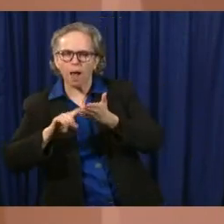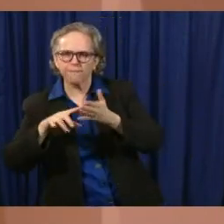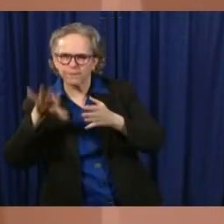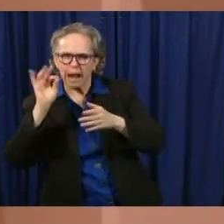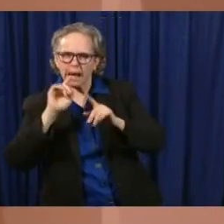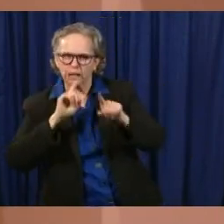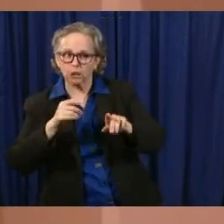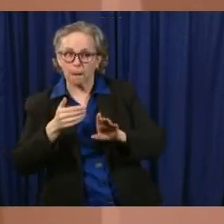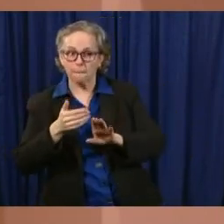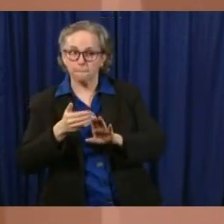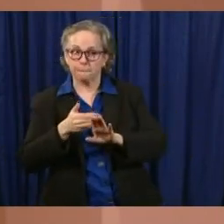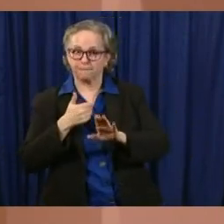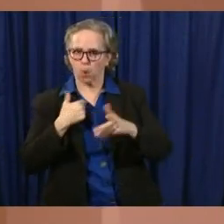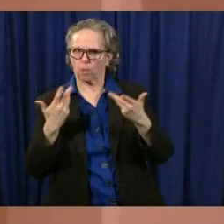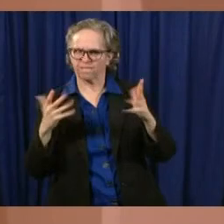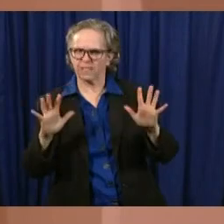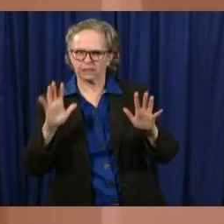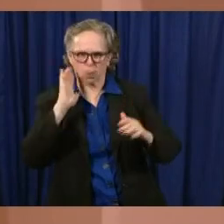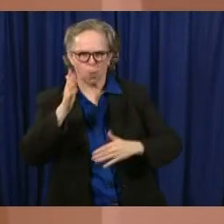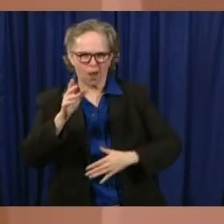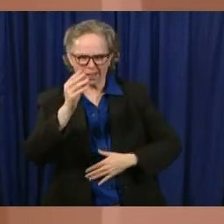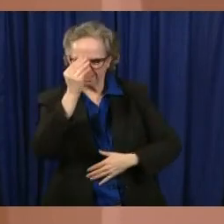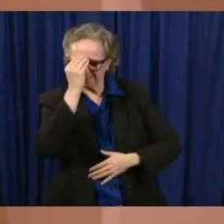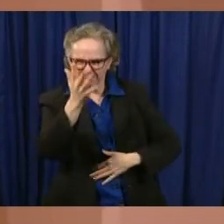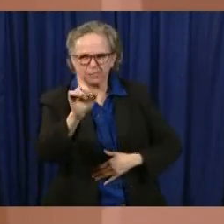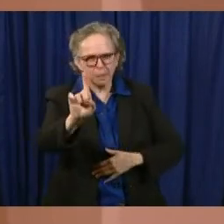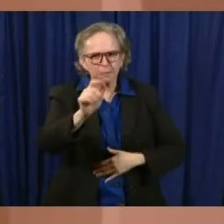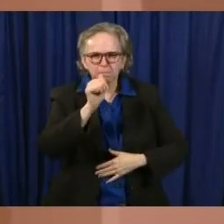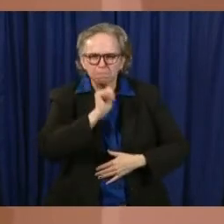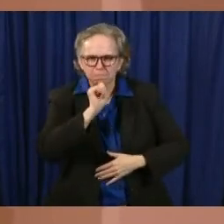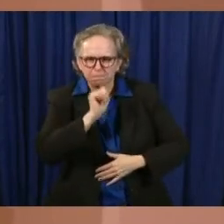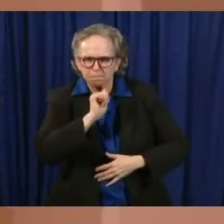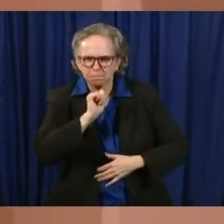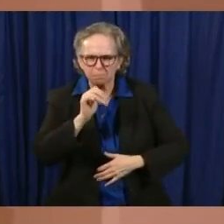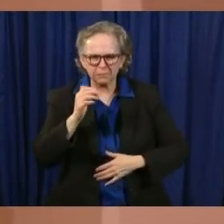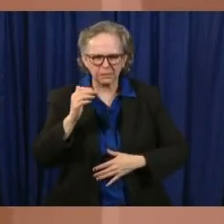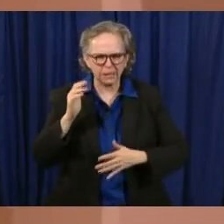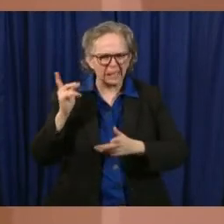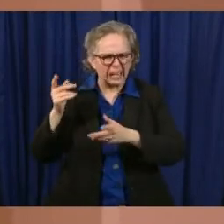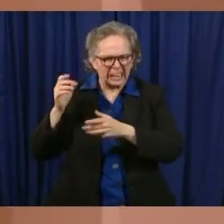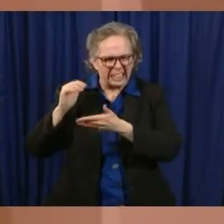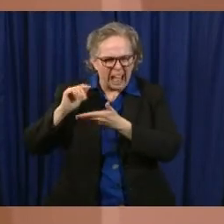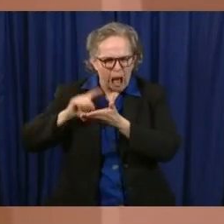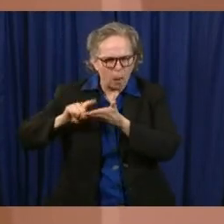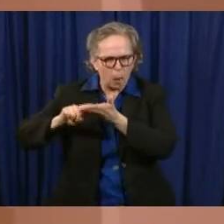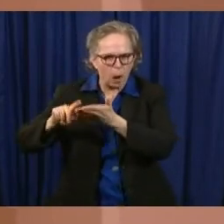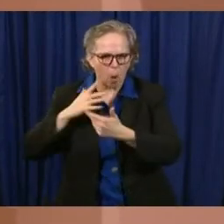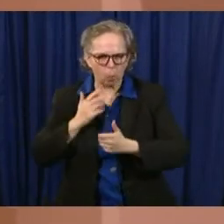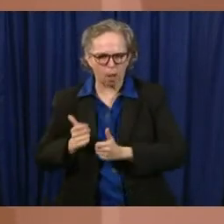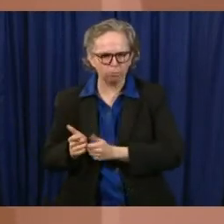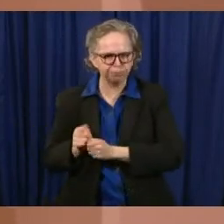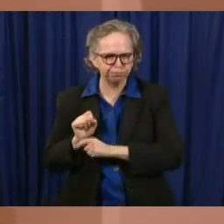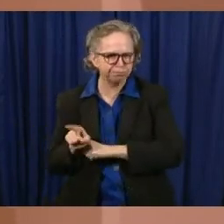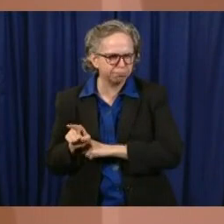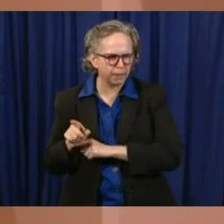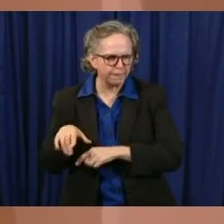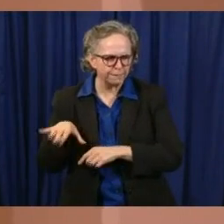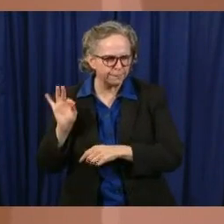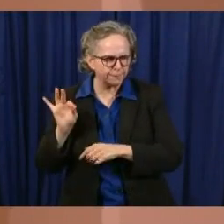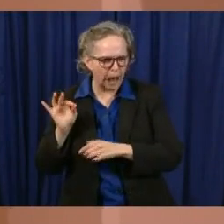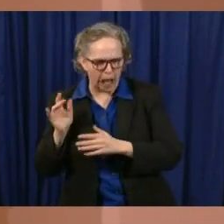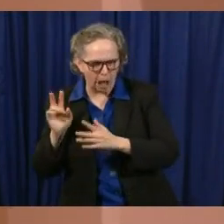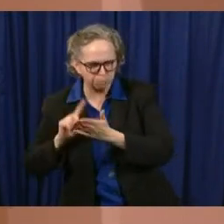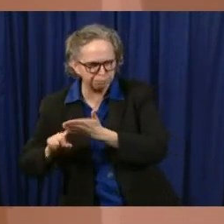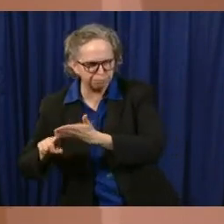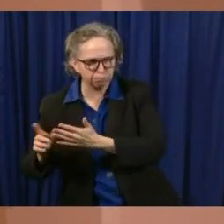on. I believe that's in process to go out, but I want to make sure that I'm correct about that before I